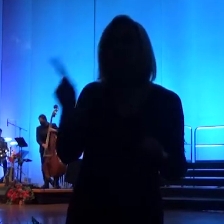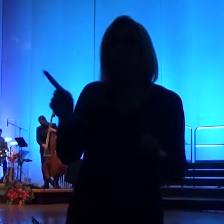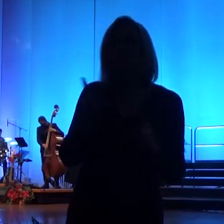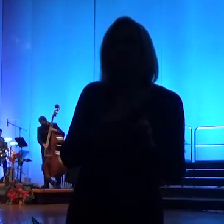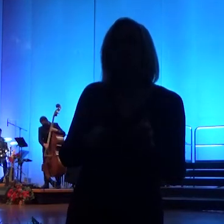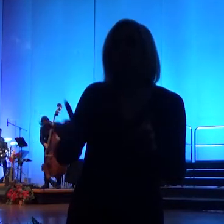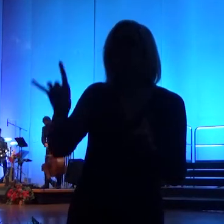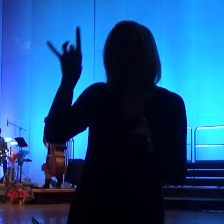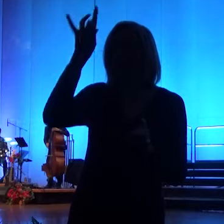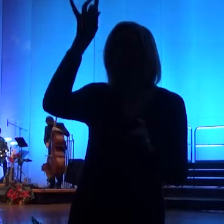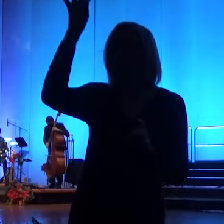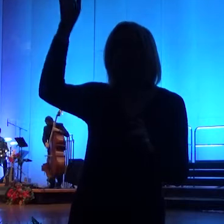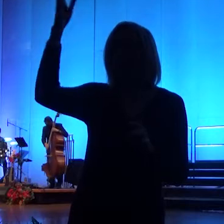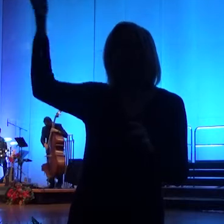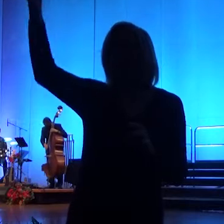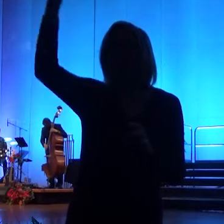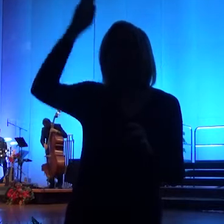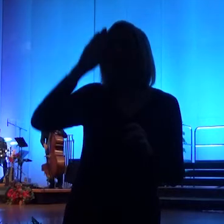Surely the presence